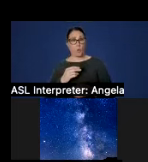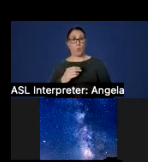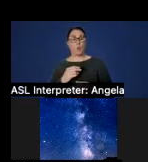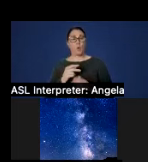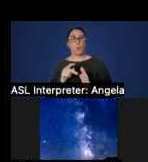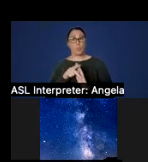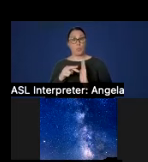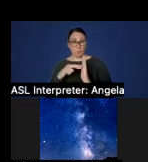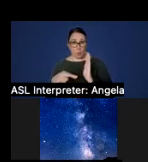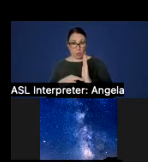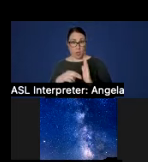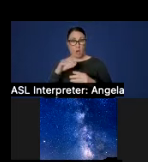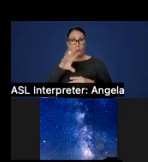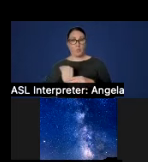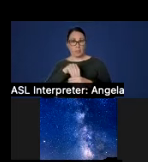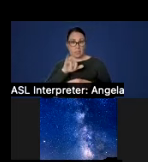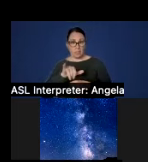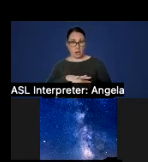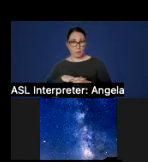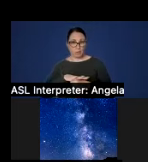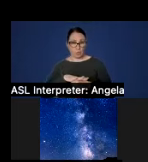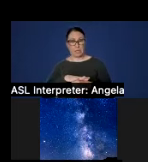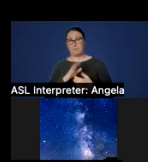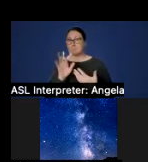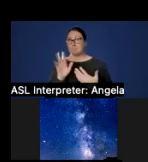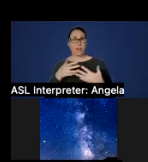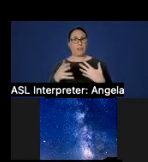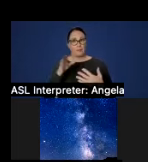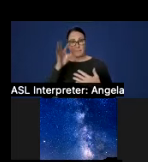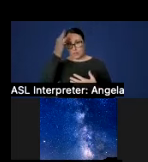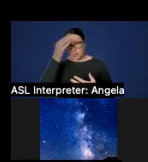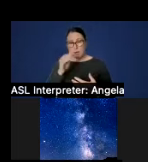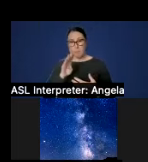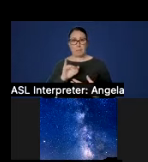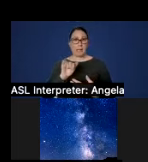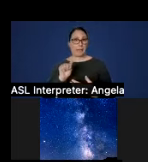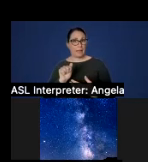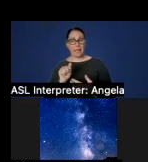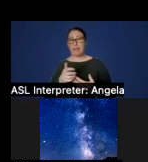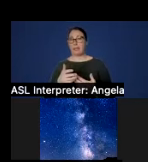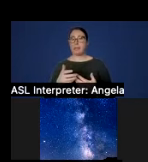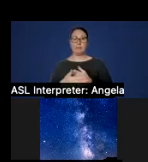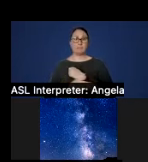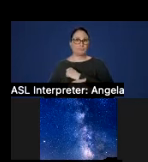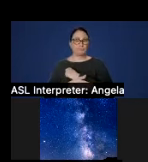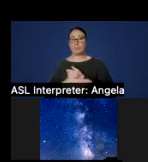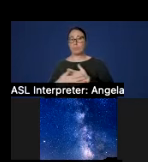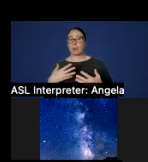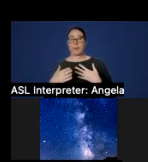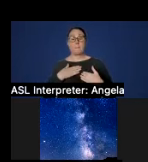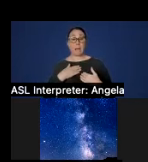that be county, federal, jurisdiction, or BIA, my tribe was BIA,